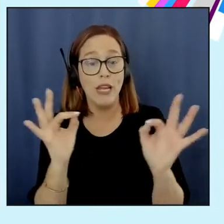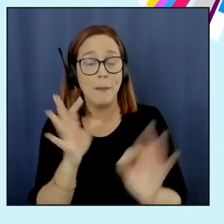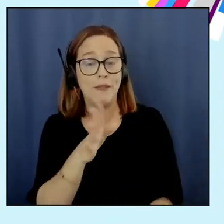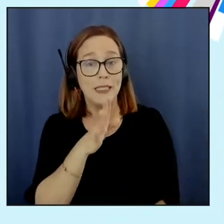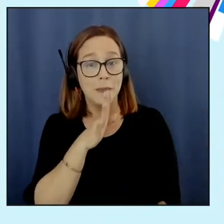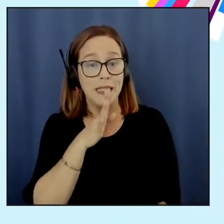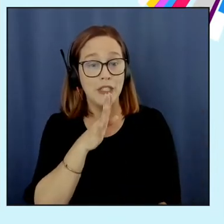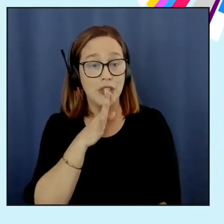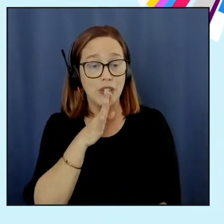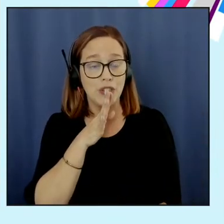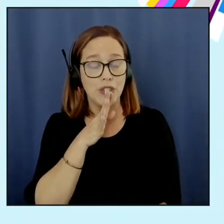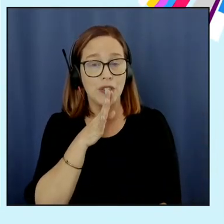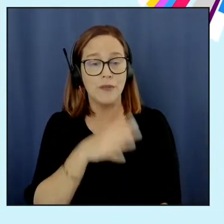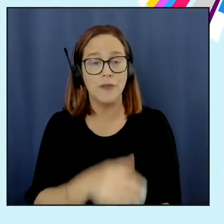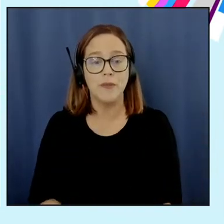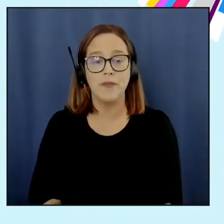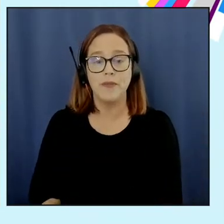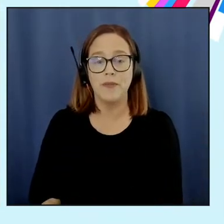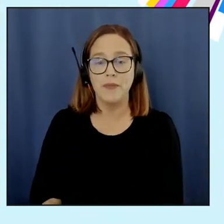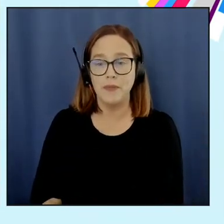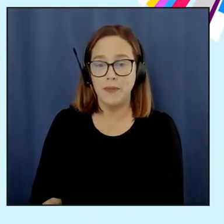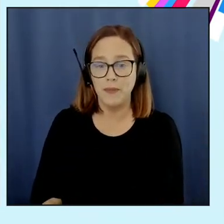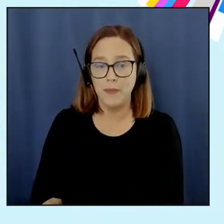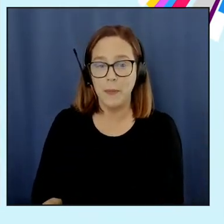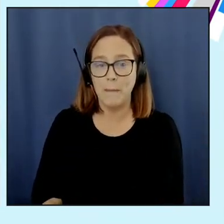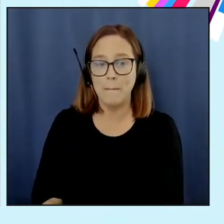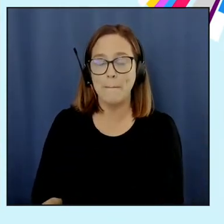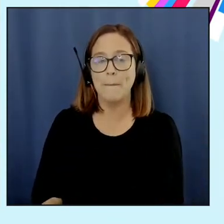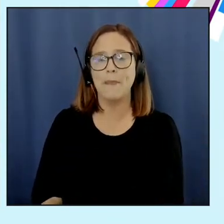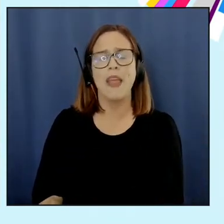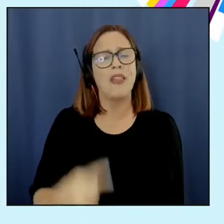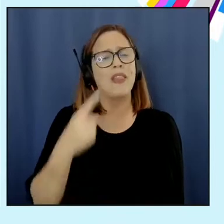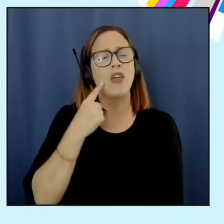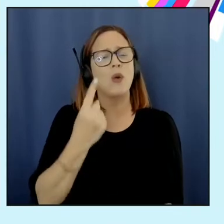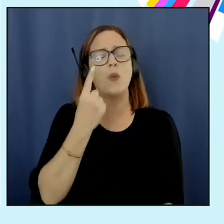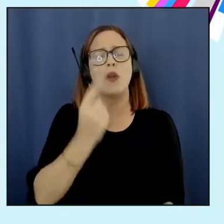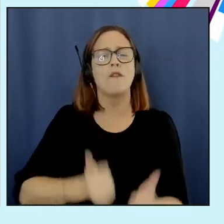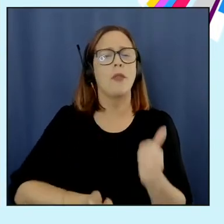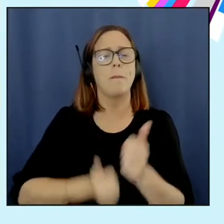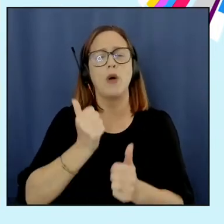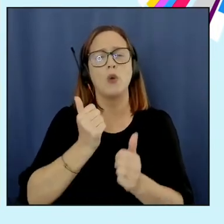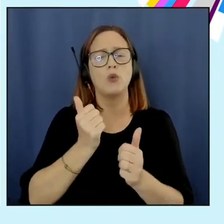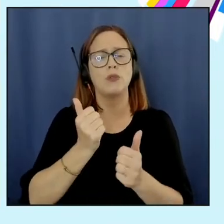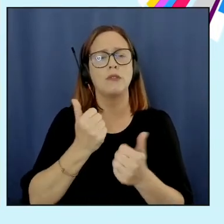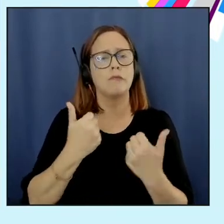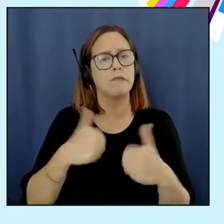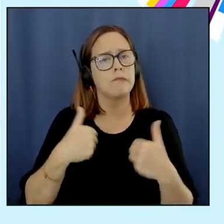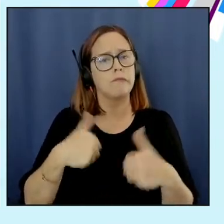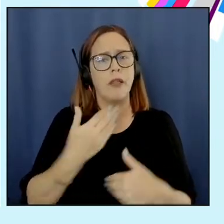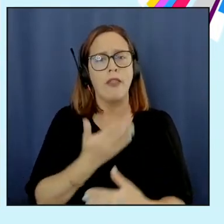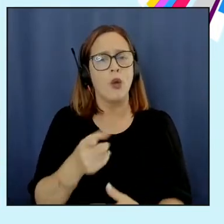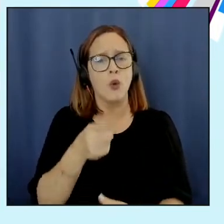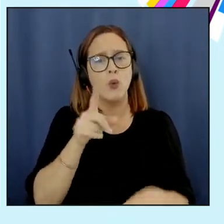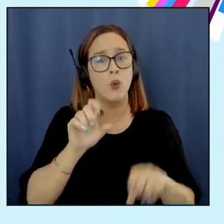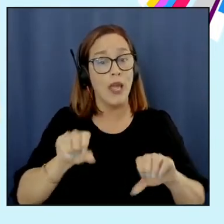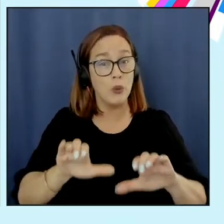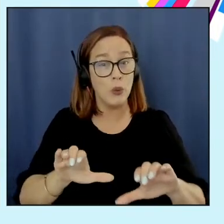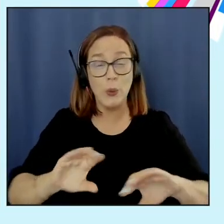In a country where you have that freedom of speech, I think one of the most detrimental things that you can do is not use your voice.